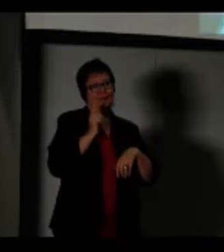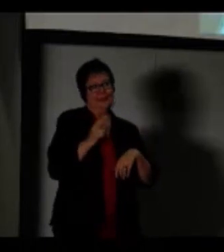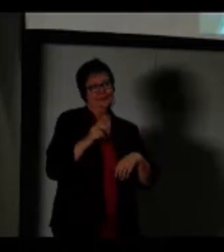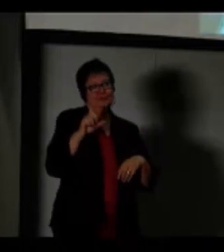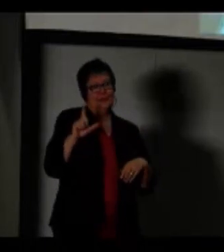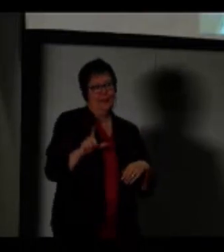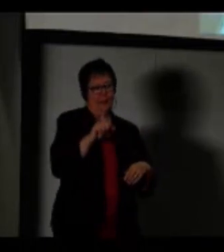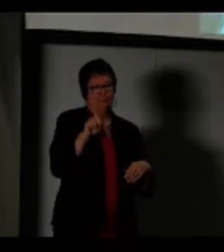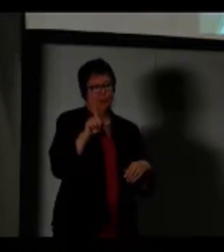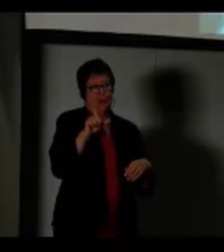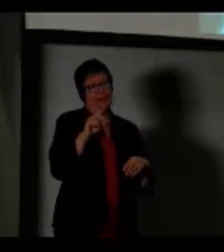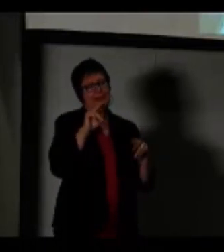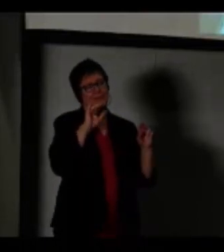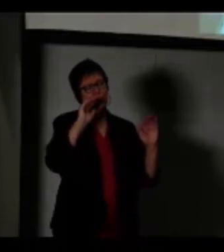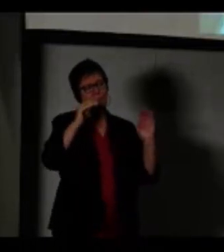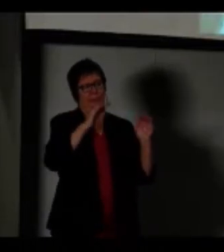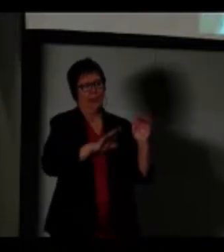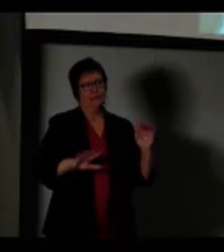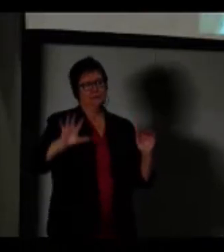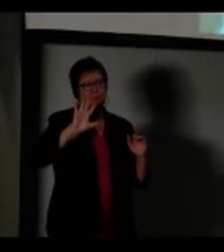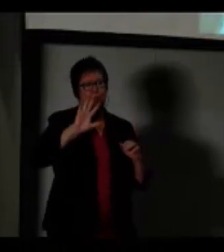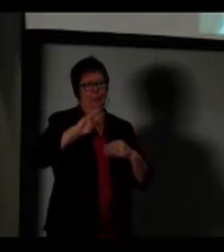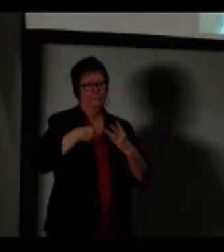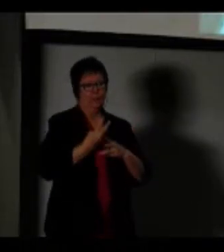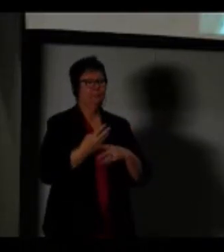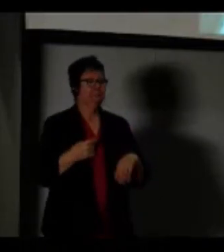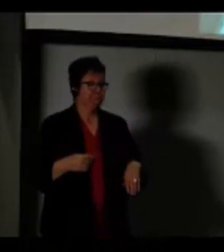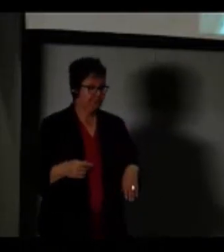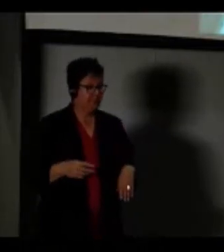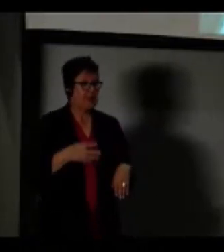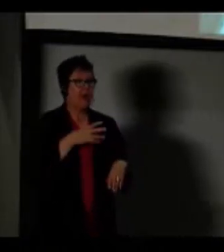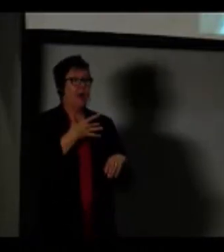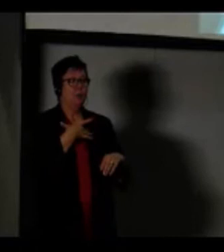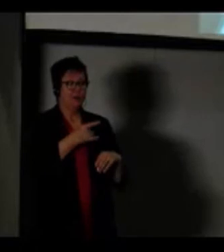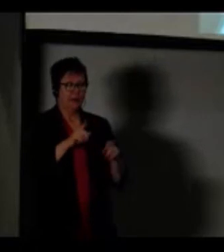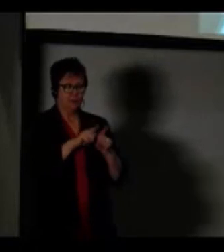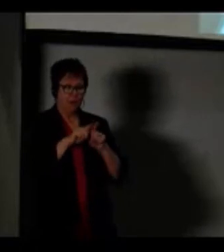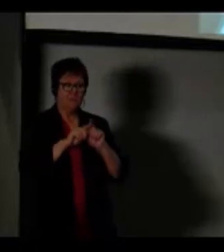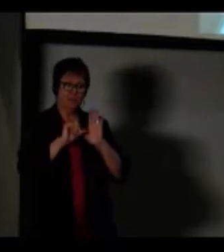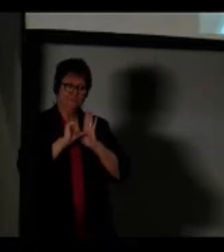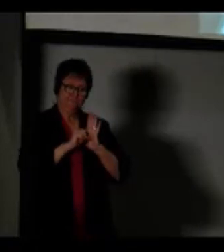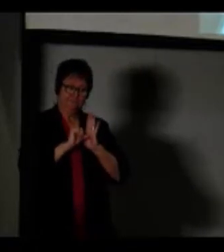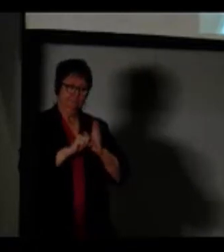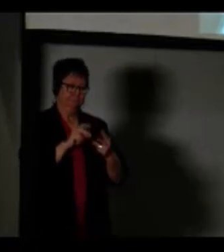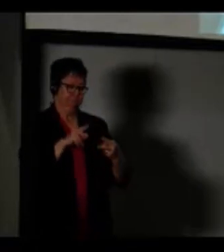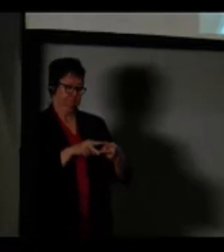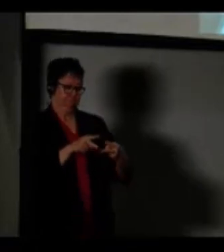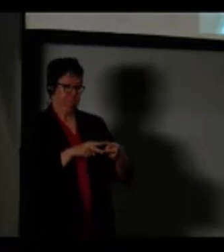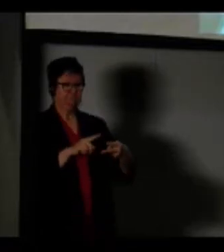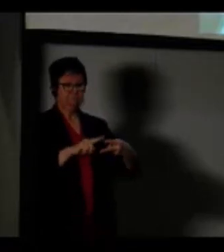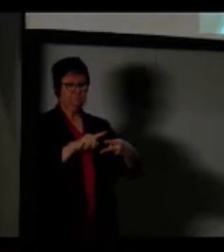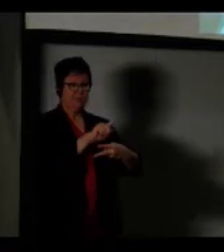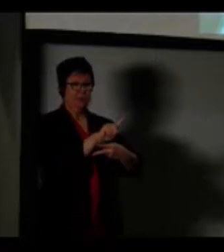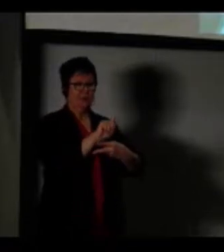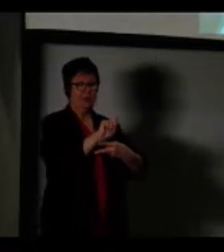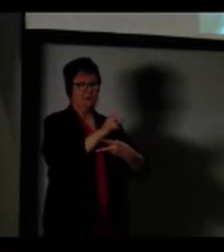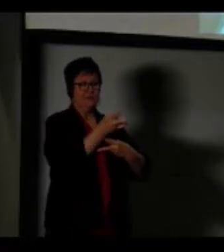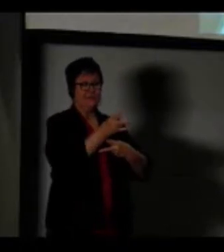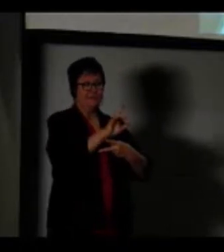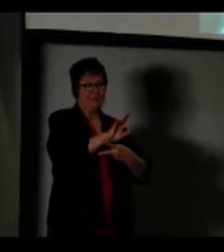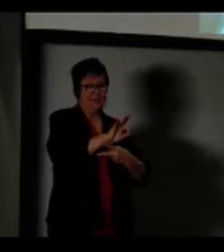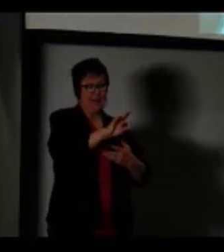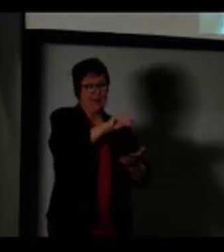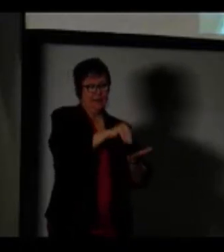around the world. What I'd like to highlight also are two things. The first one is those 179 million